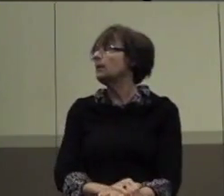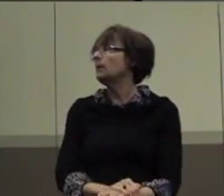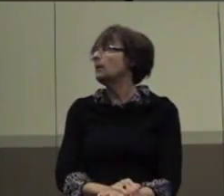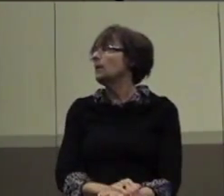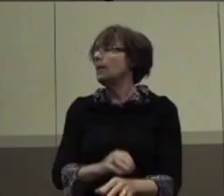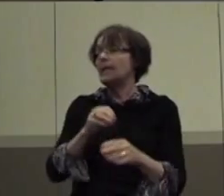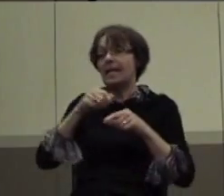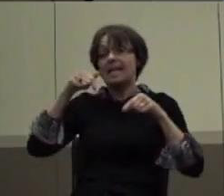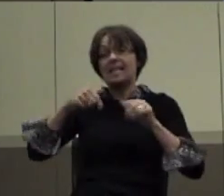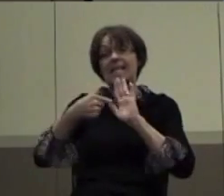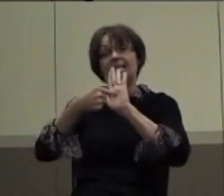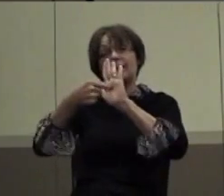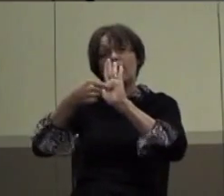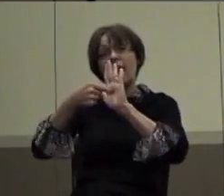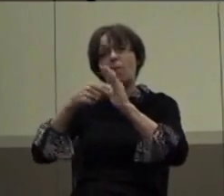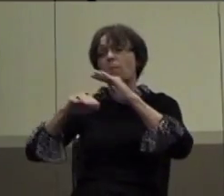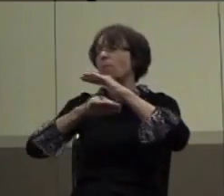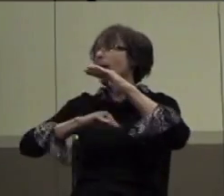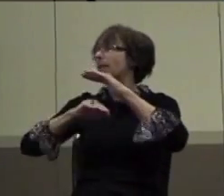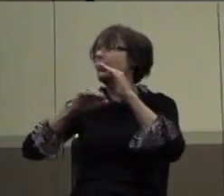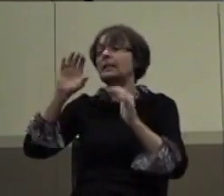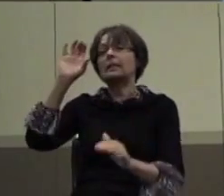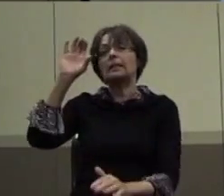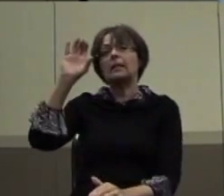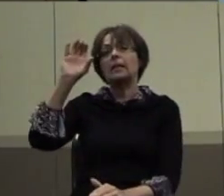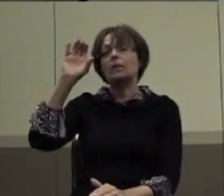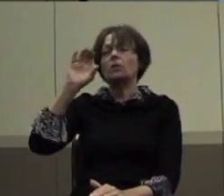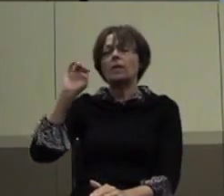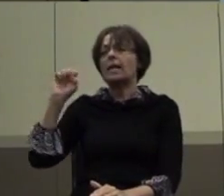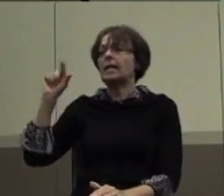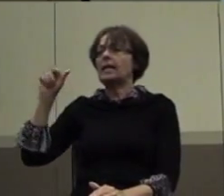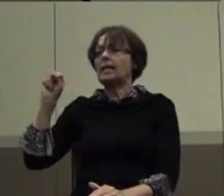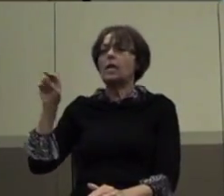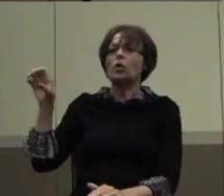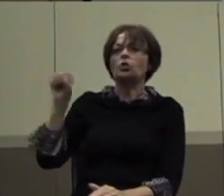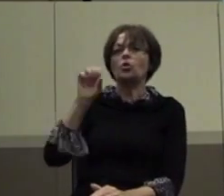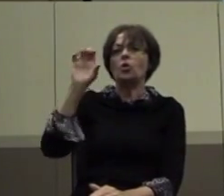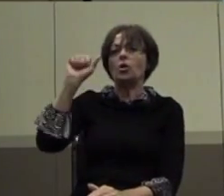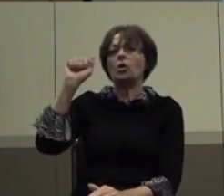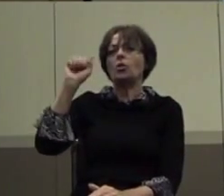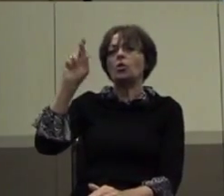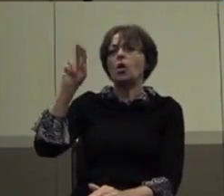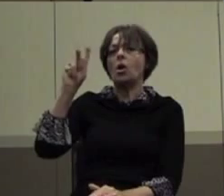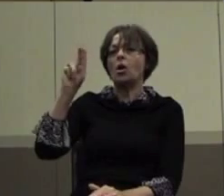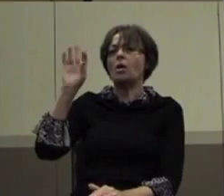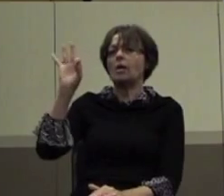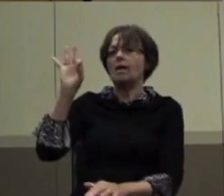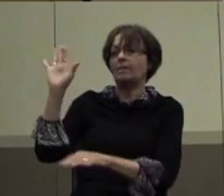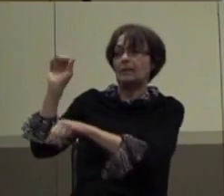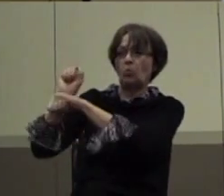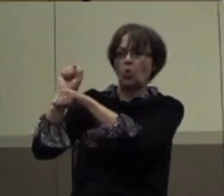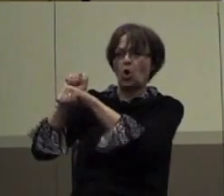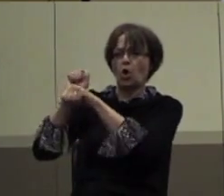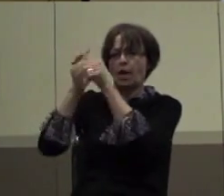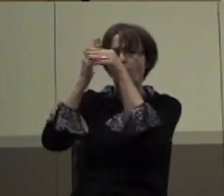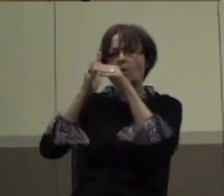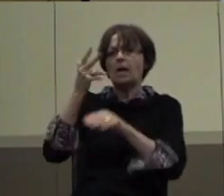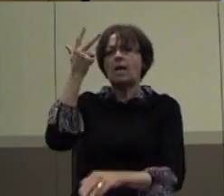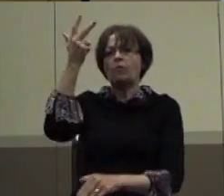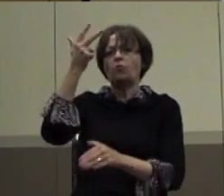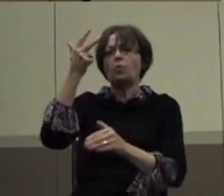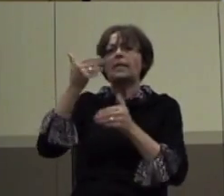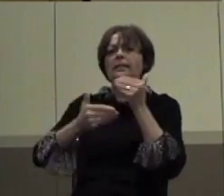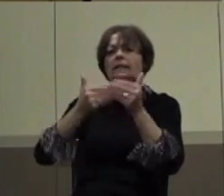In this model, basically Egan has taken Kharkov's work and he's broken it down into 3 phases, or 3